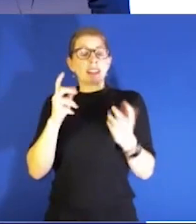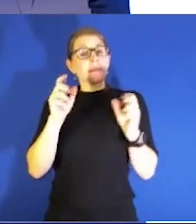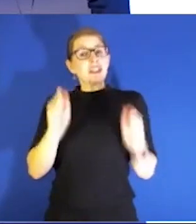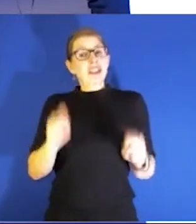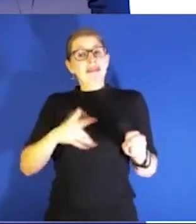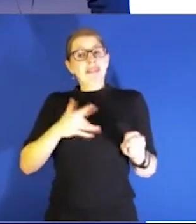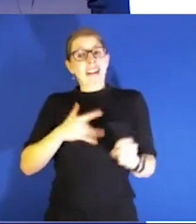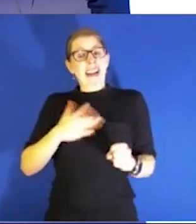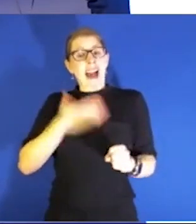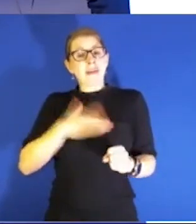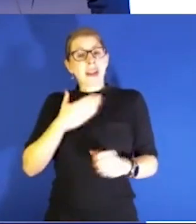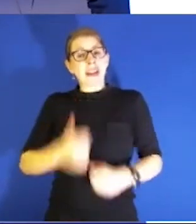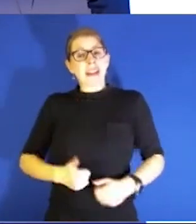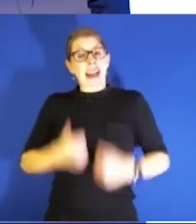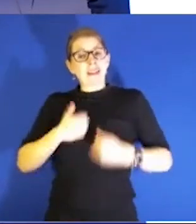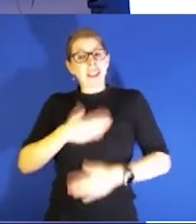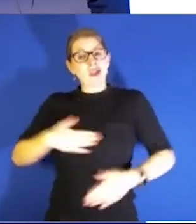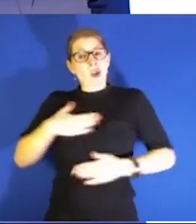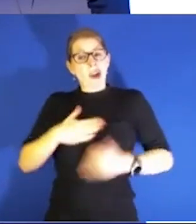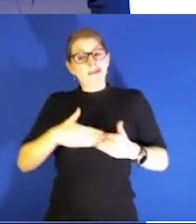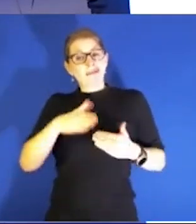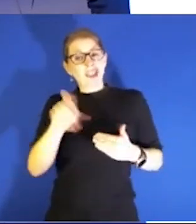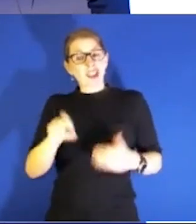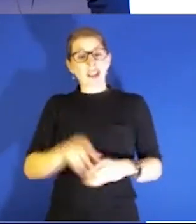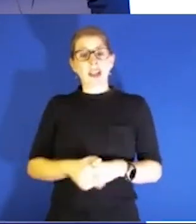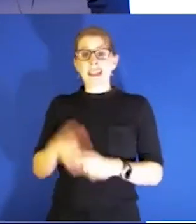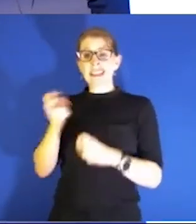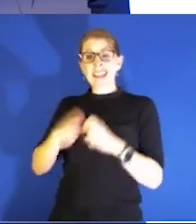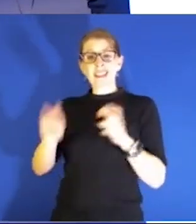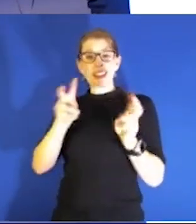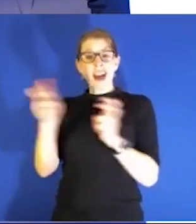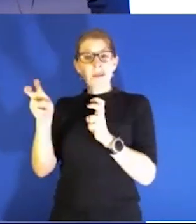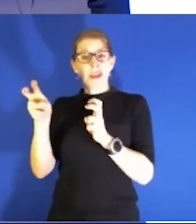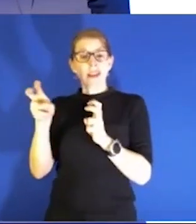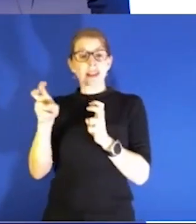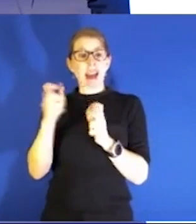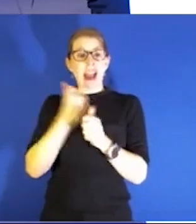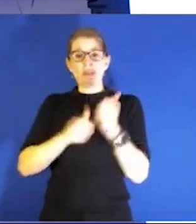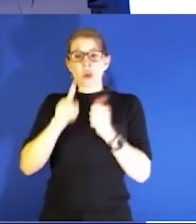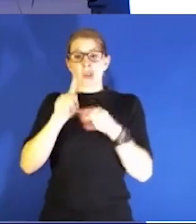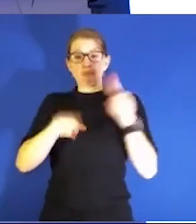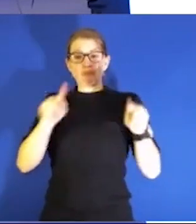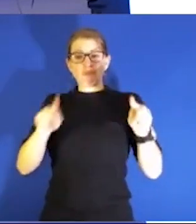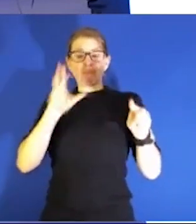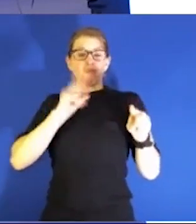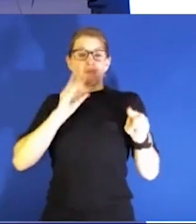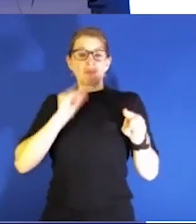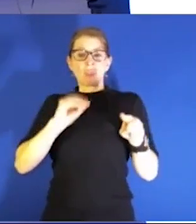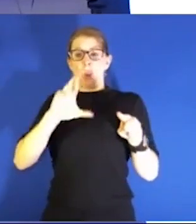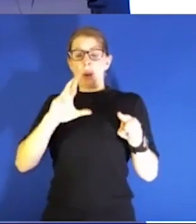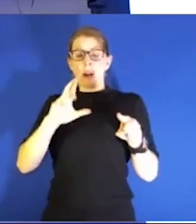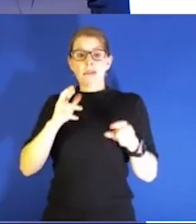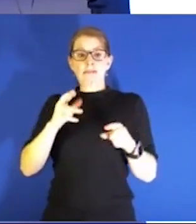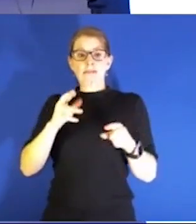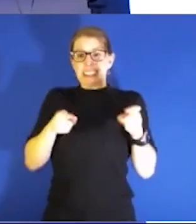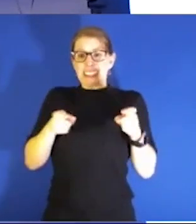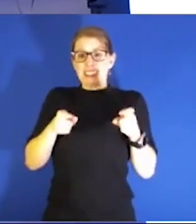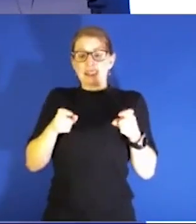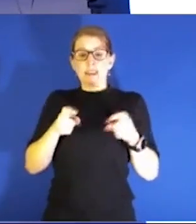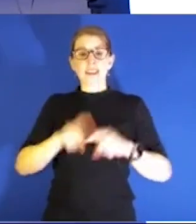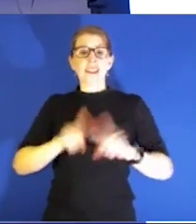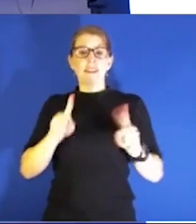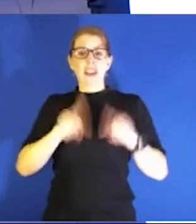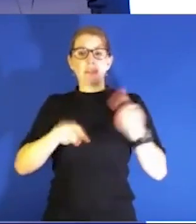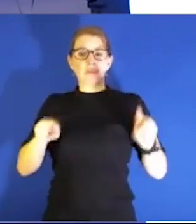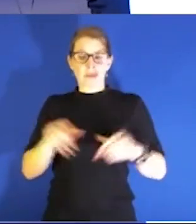tough topics. And You're right. We all experience it so differently. So thanks for just helping us think and just be more mindful of how